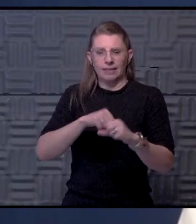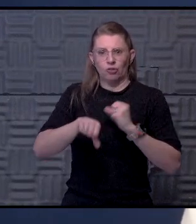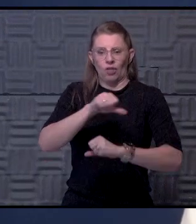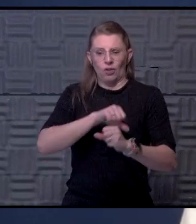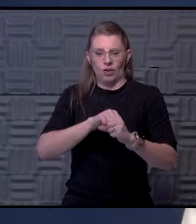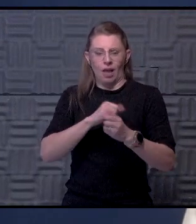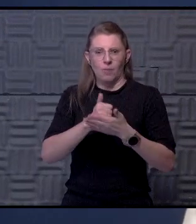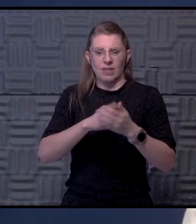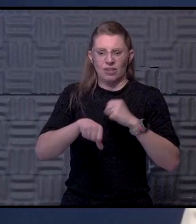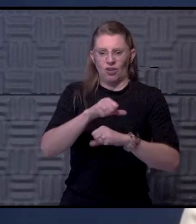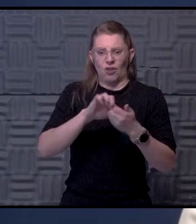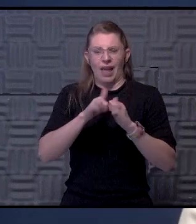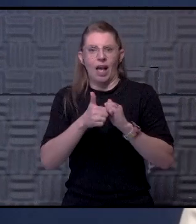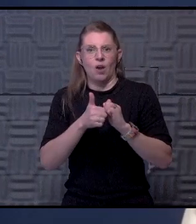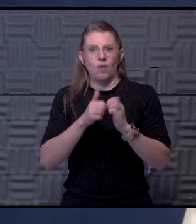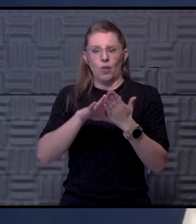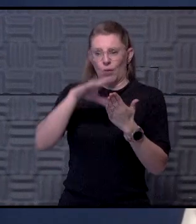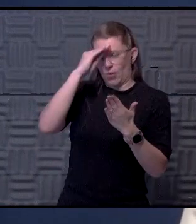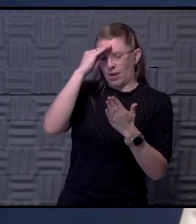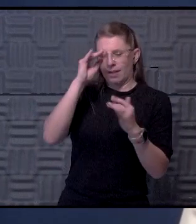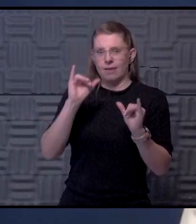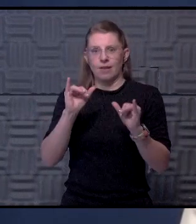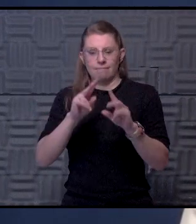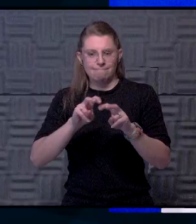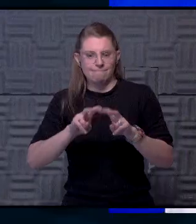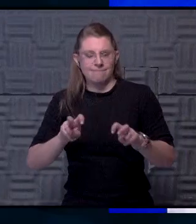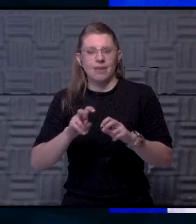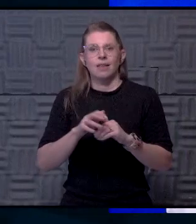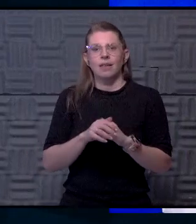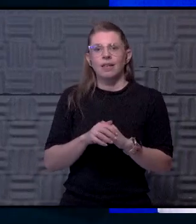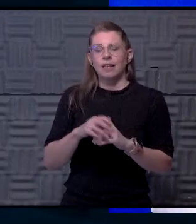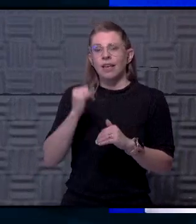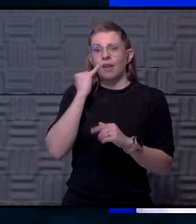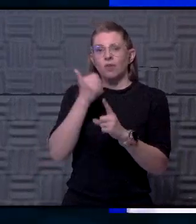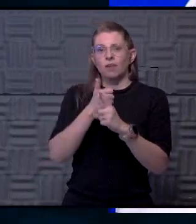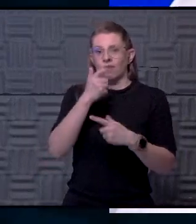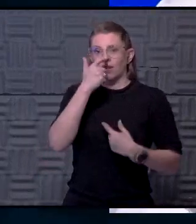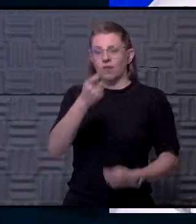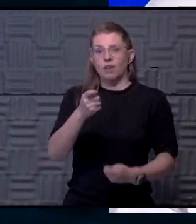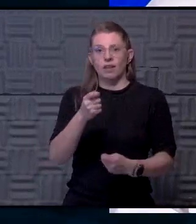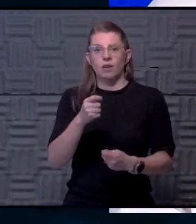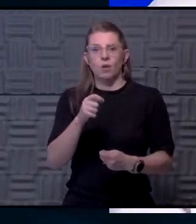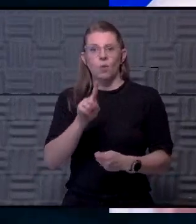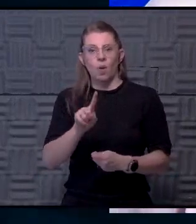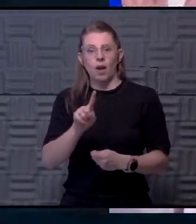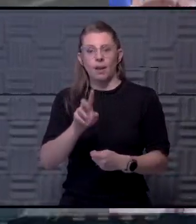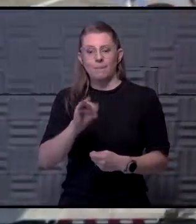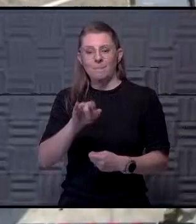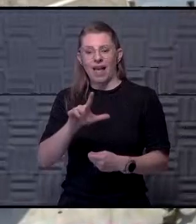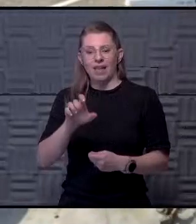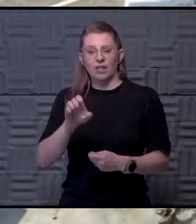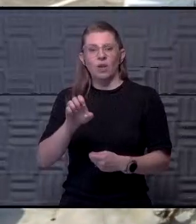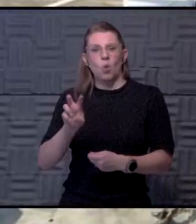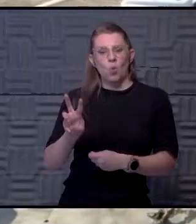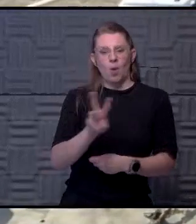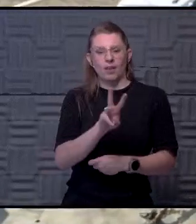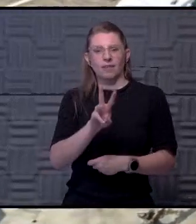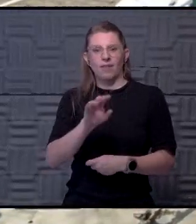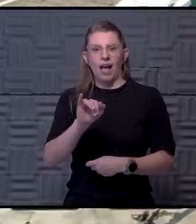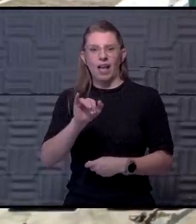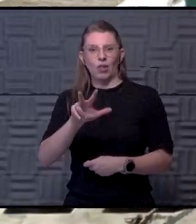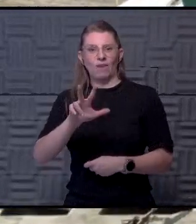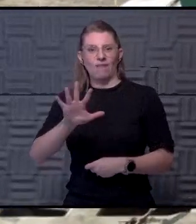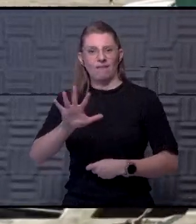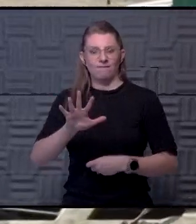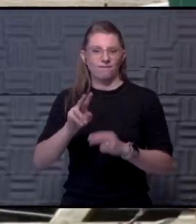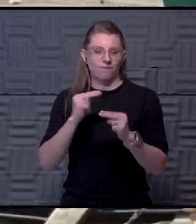than they could individually. So if you're interested, this is about a mile west of I-435. So it is that close, people. Wow.